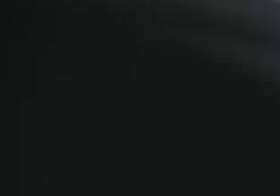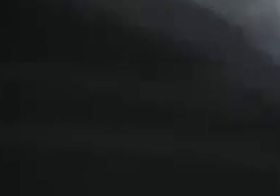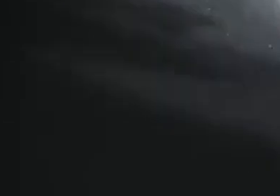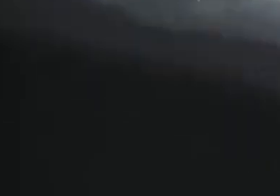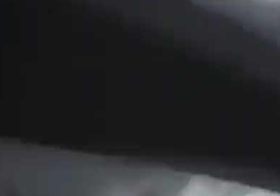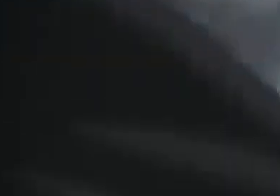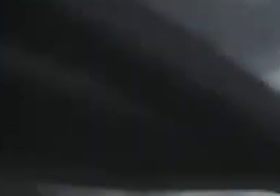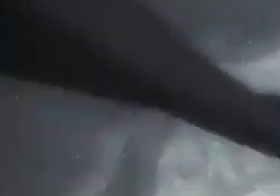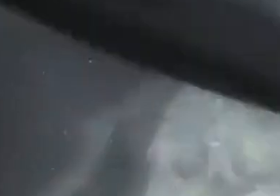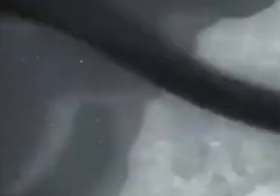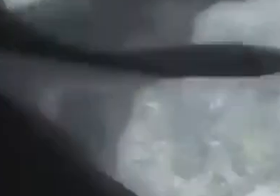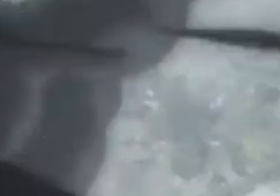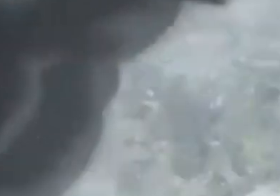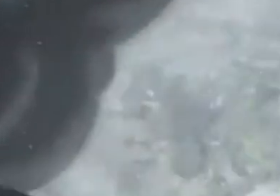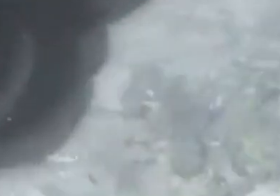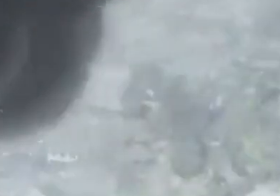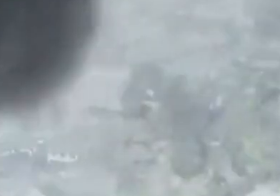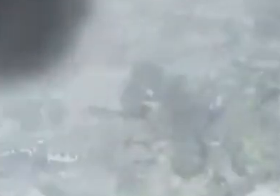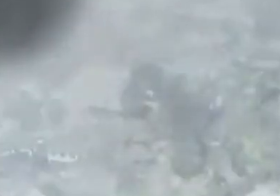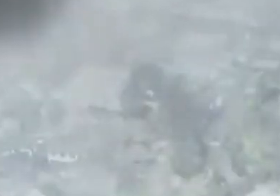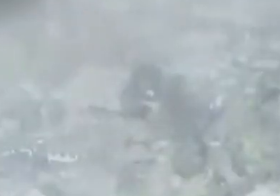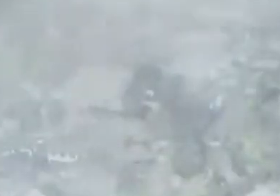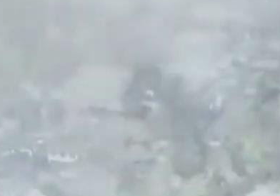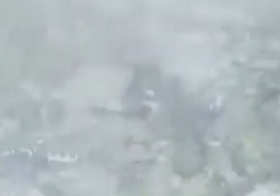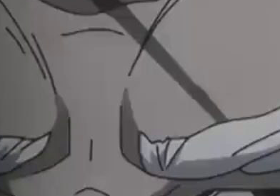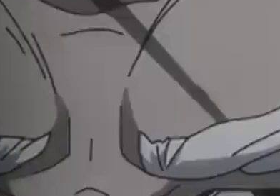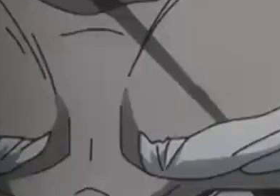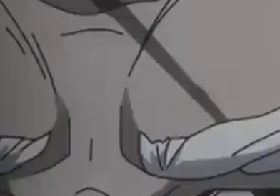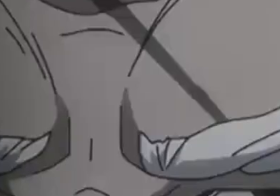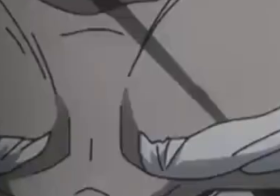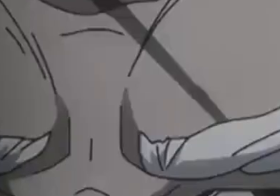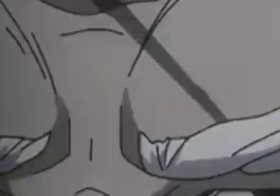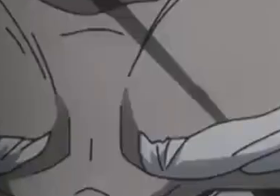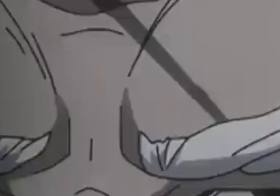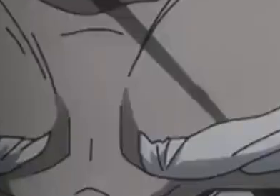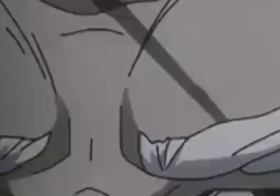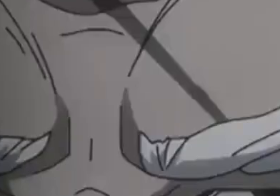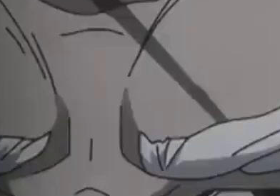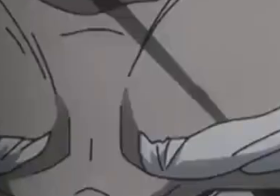You're a stuck-up.